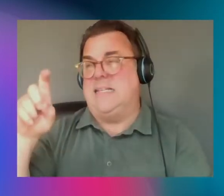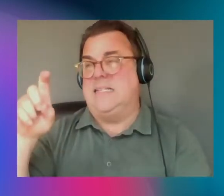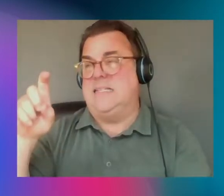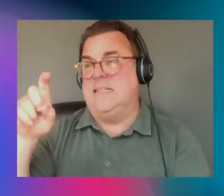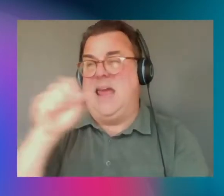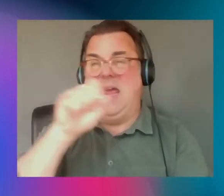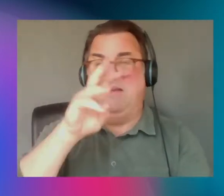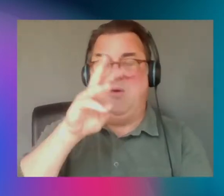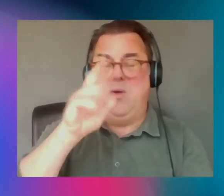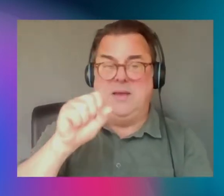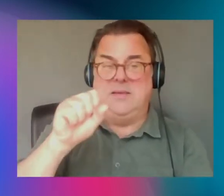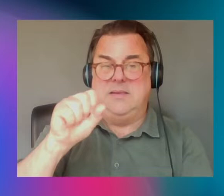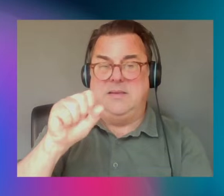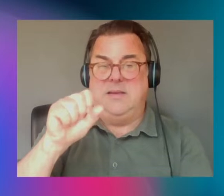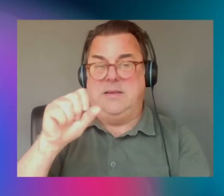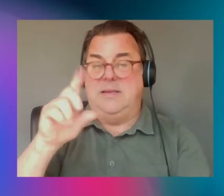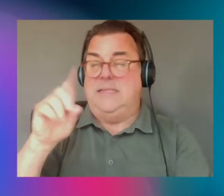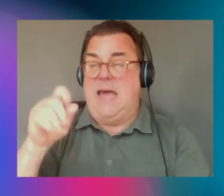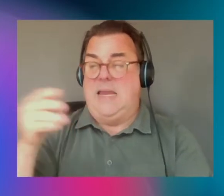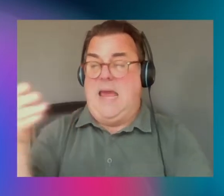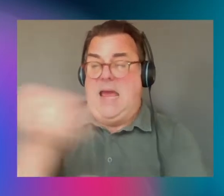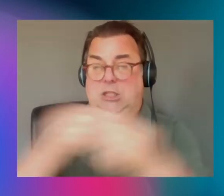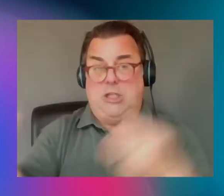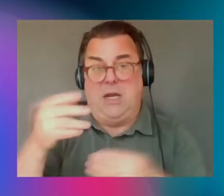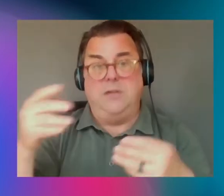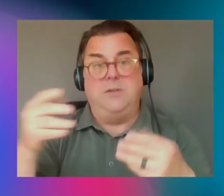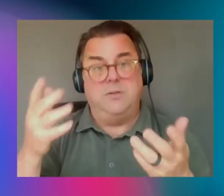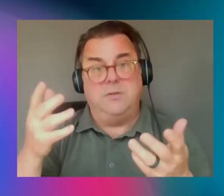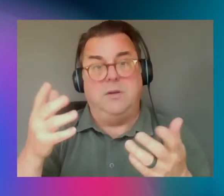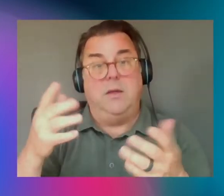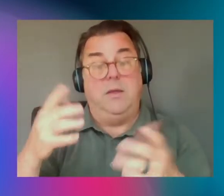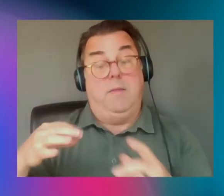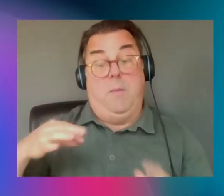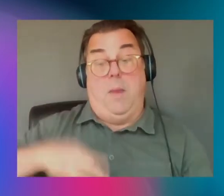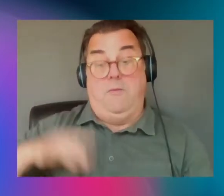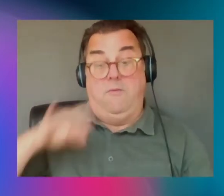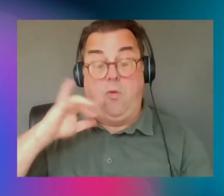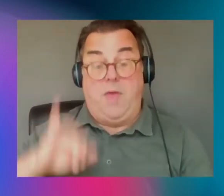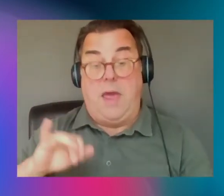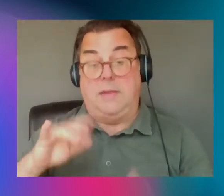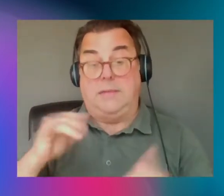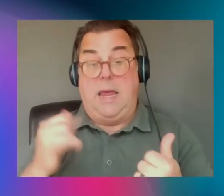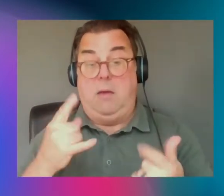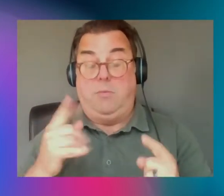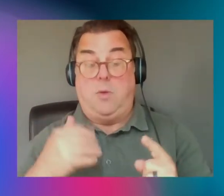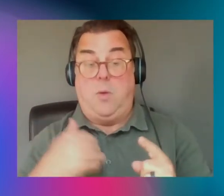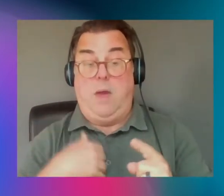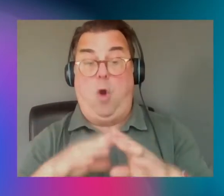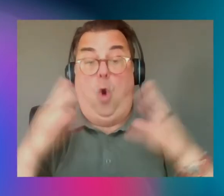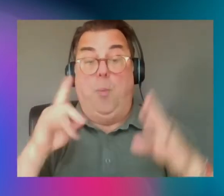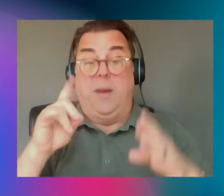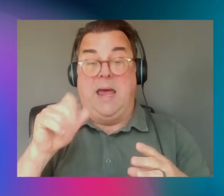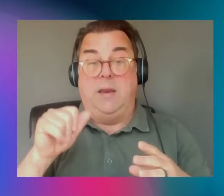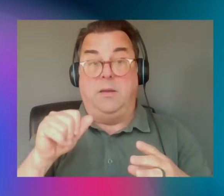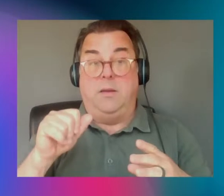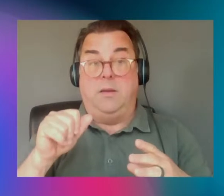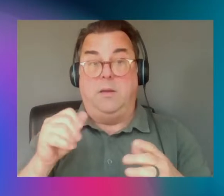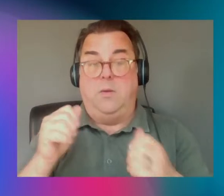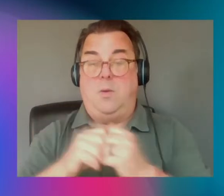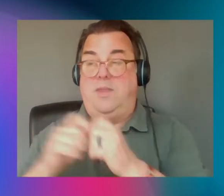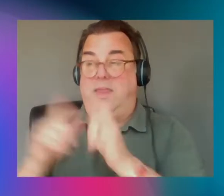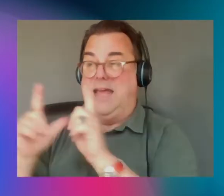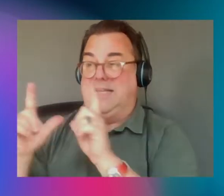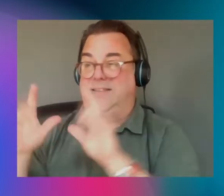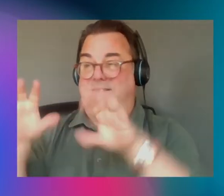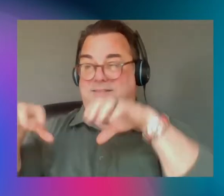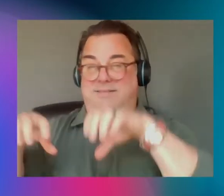data exchange, which is the marketplace. And the advantage of that is that now you have open data next to licensed data, right? And you can search